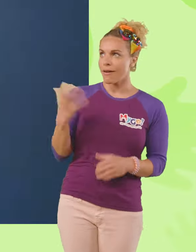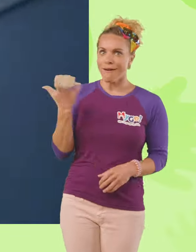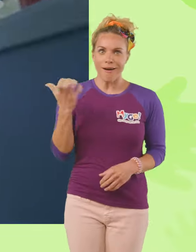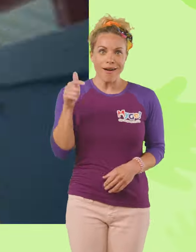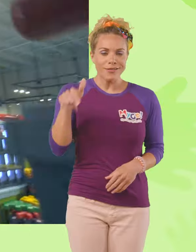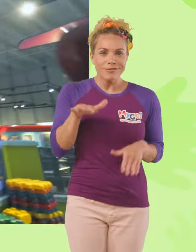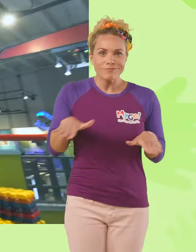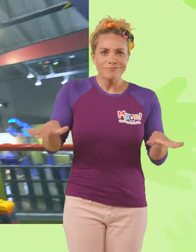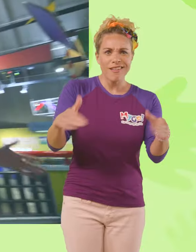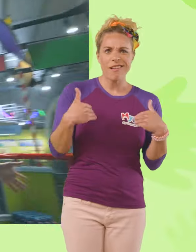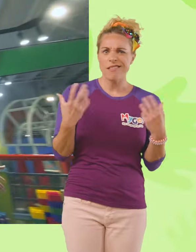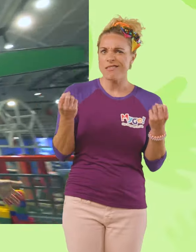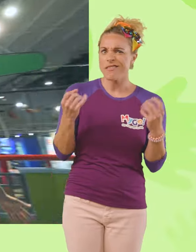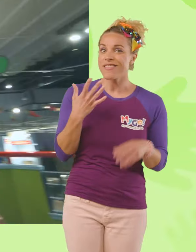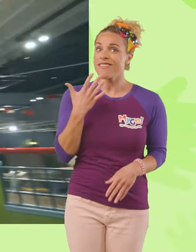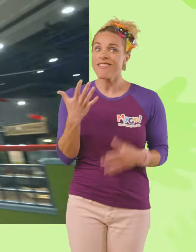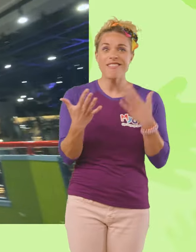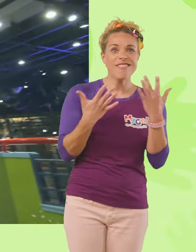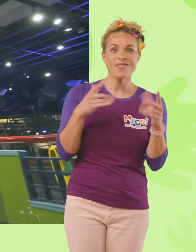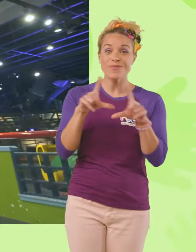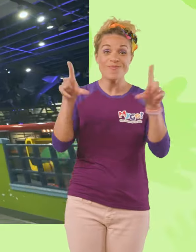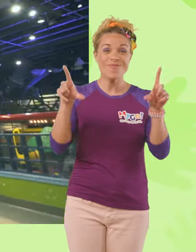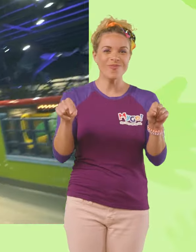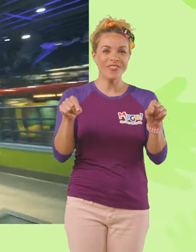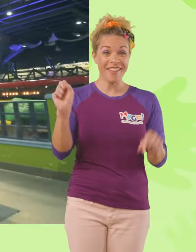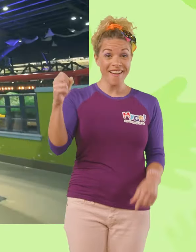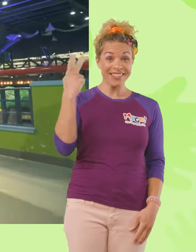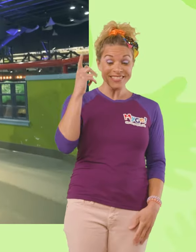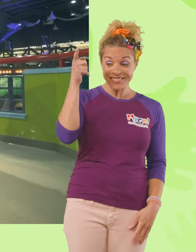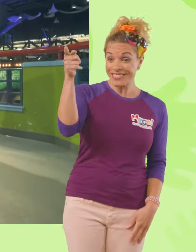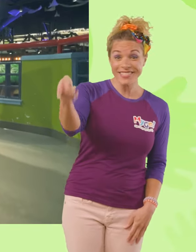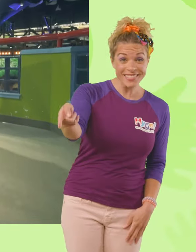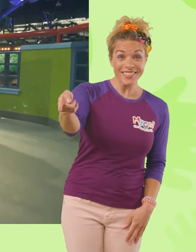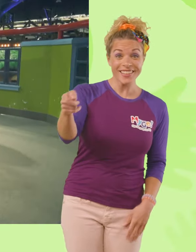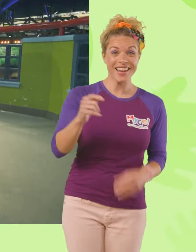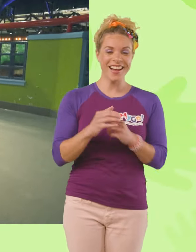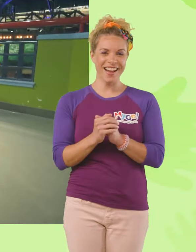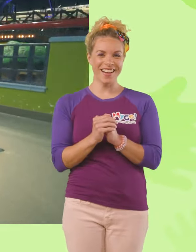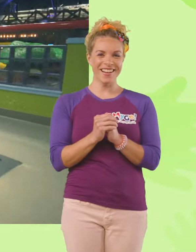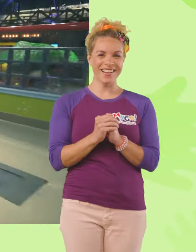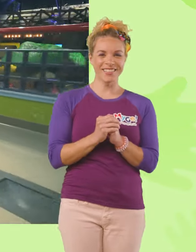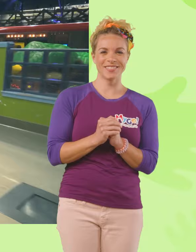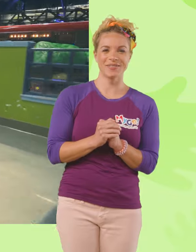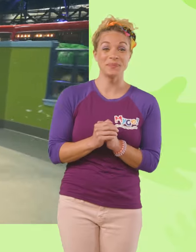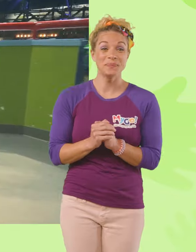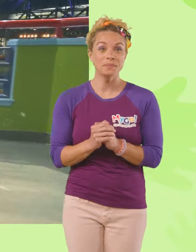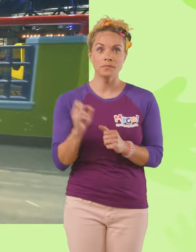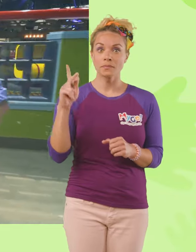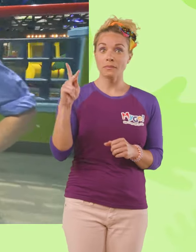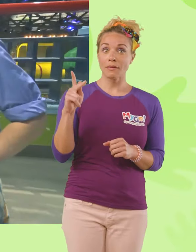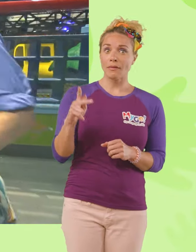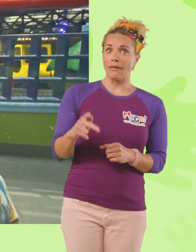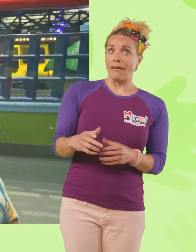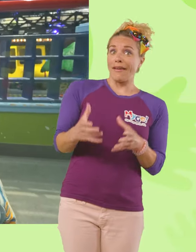Whoa, this area has a lot of colorful bricks. Yeah, see? Right over here. All